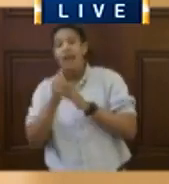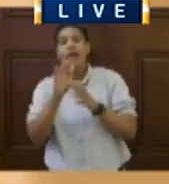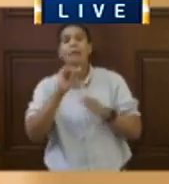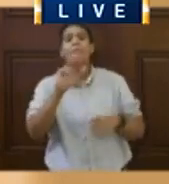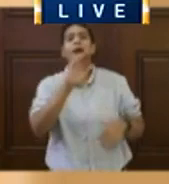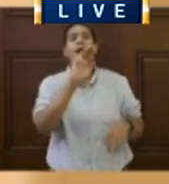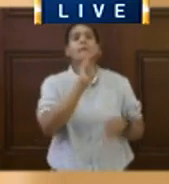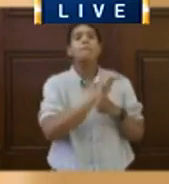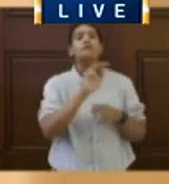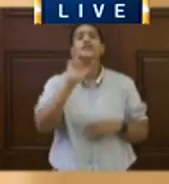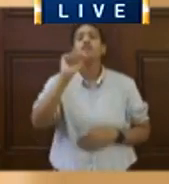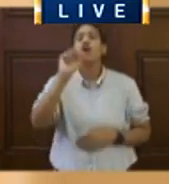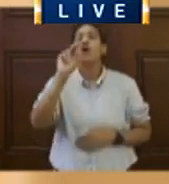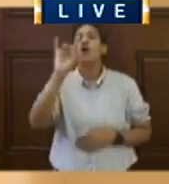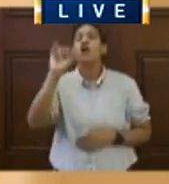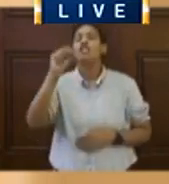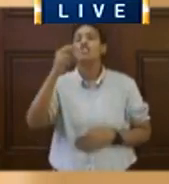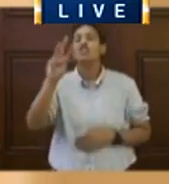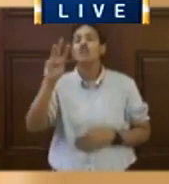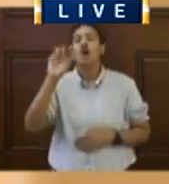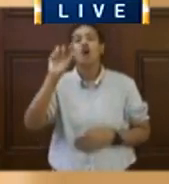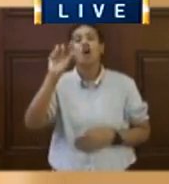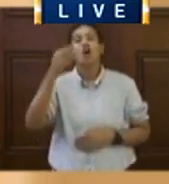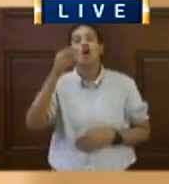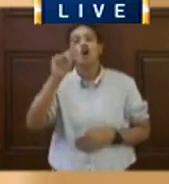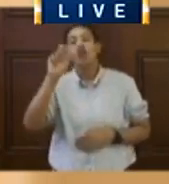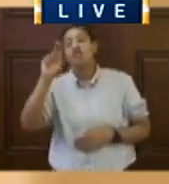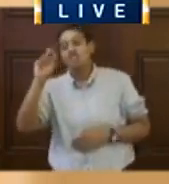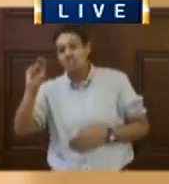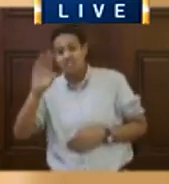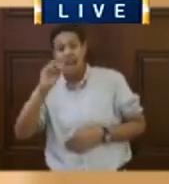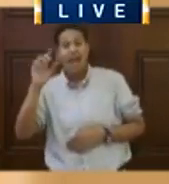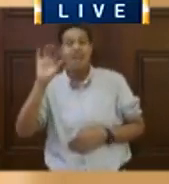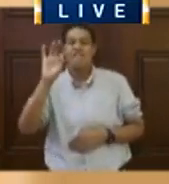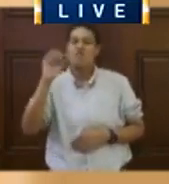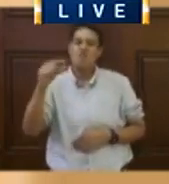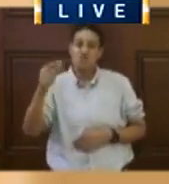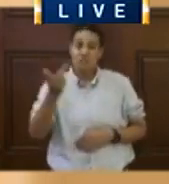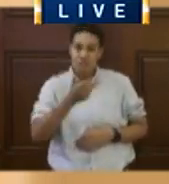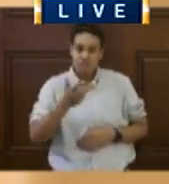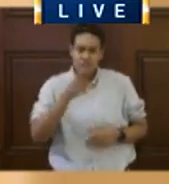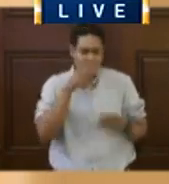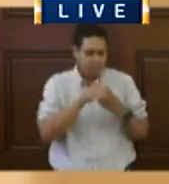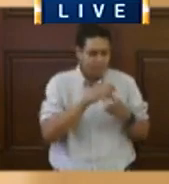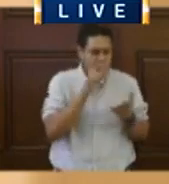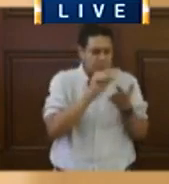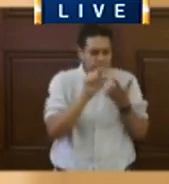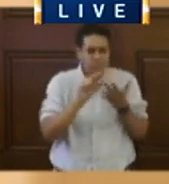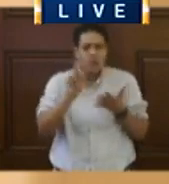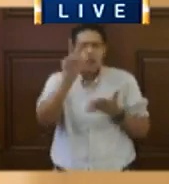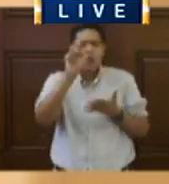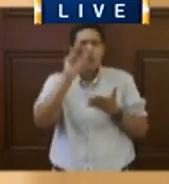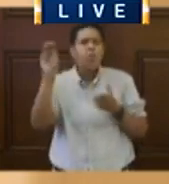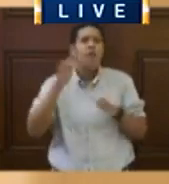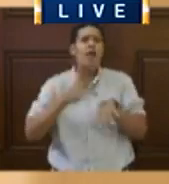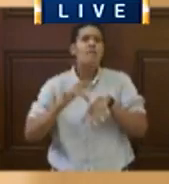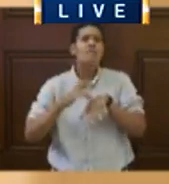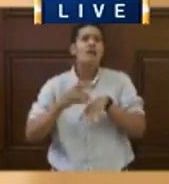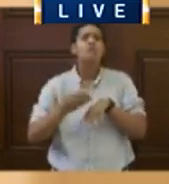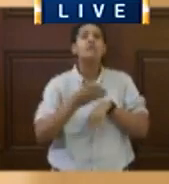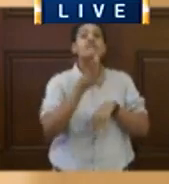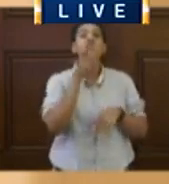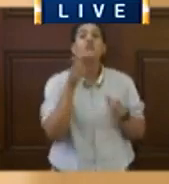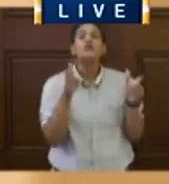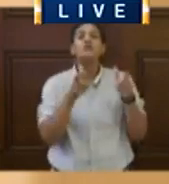Green, that with a reallocation of expenditure there, they will make $200 million available to small farmers that